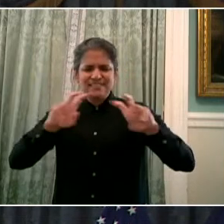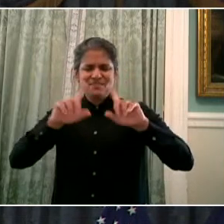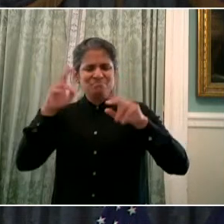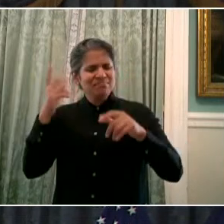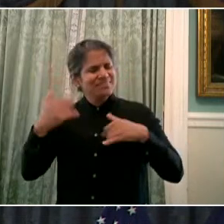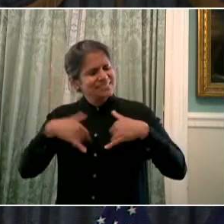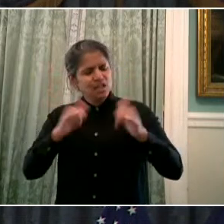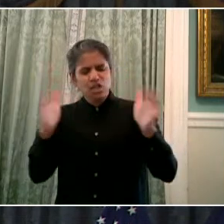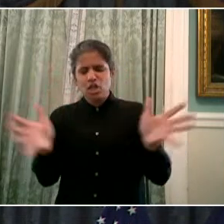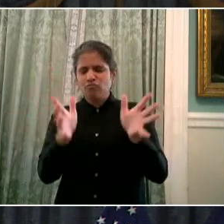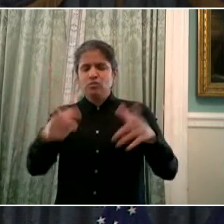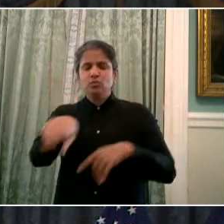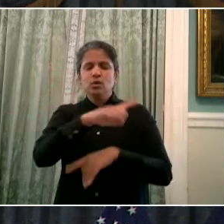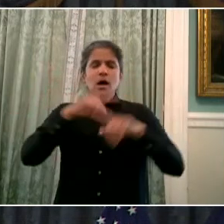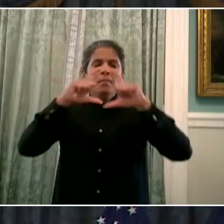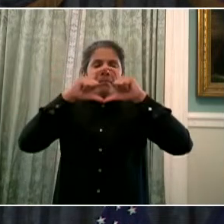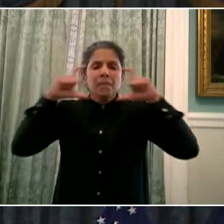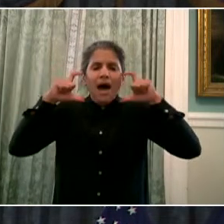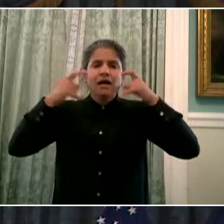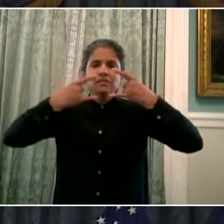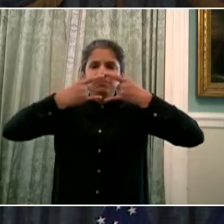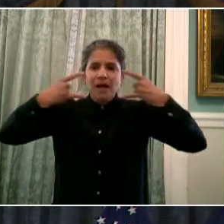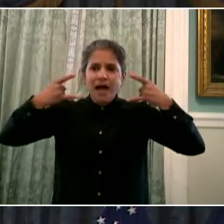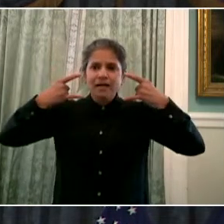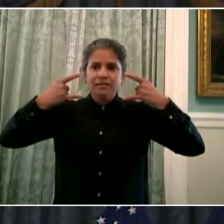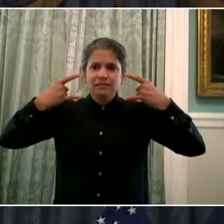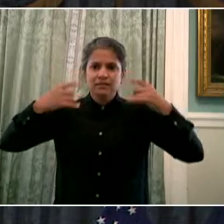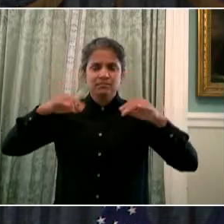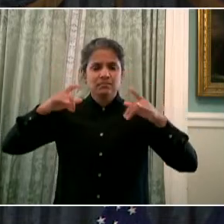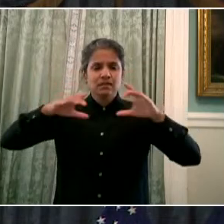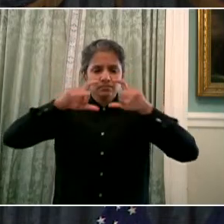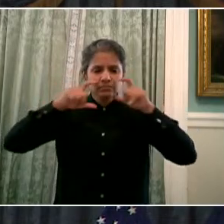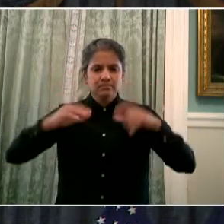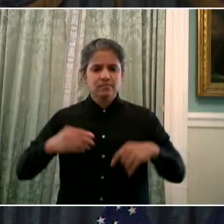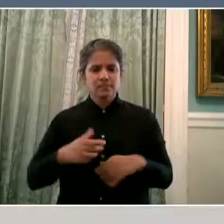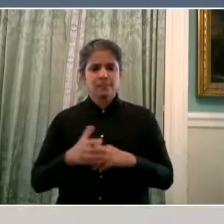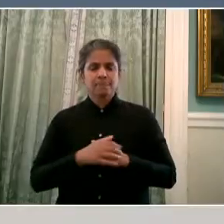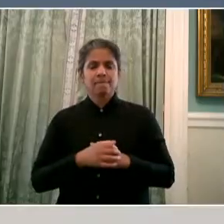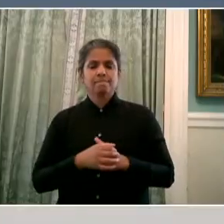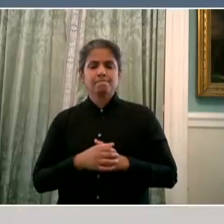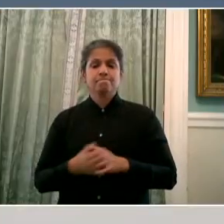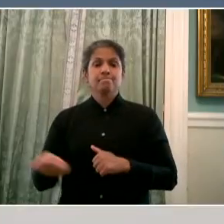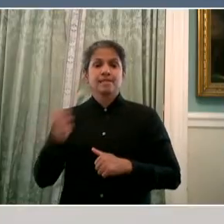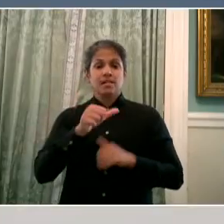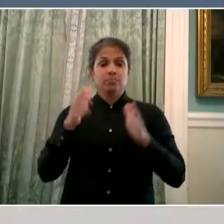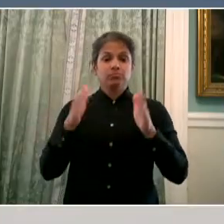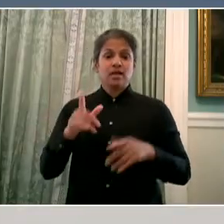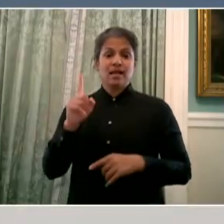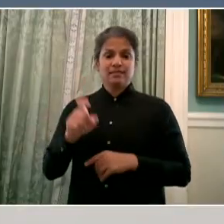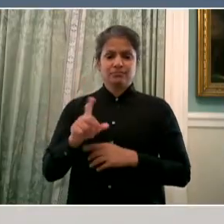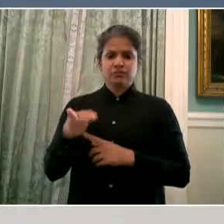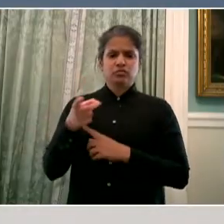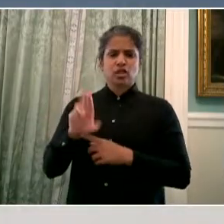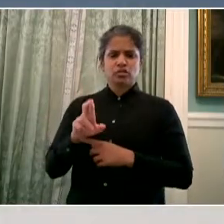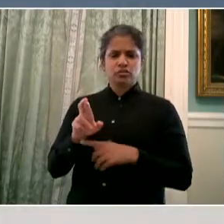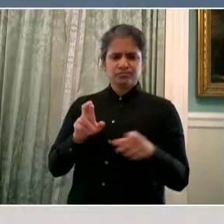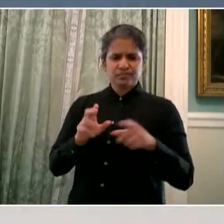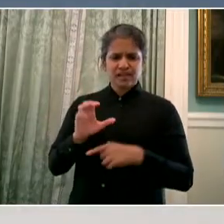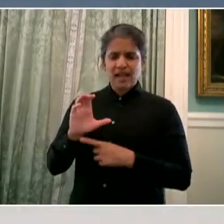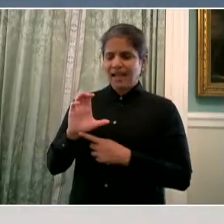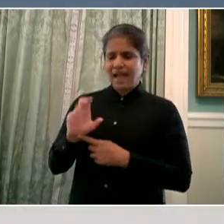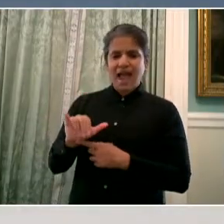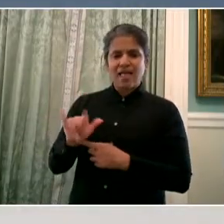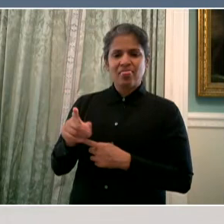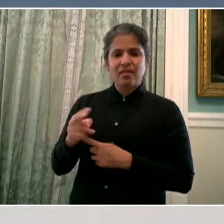adults safe? How do we reduce our exposure and symptoms to pollutants? Yeah, it's a great question, and I did address it. If you have to